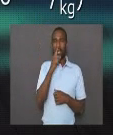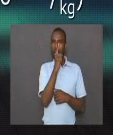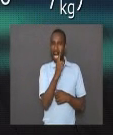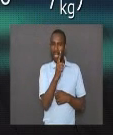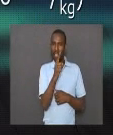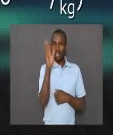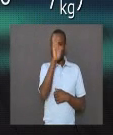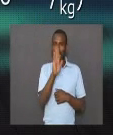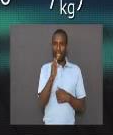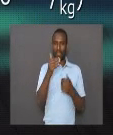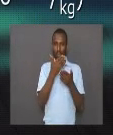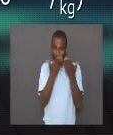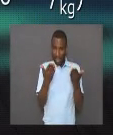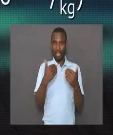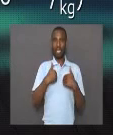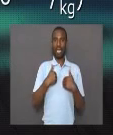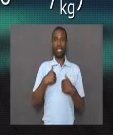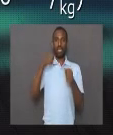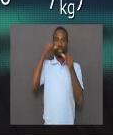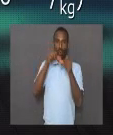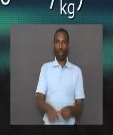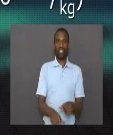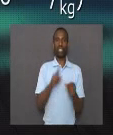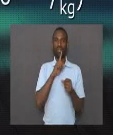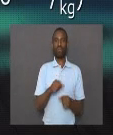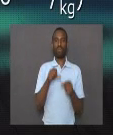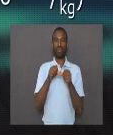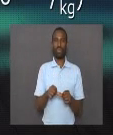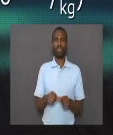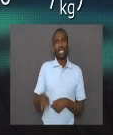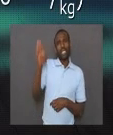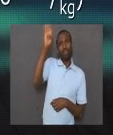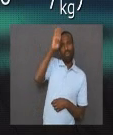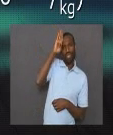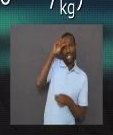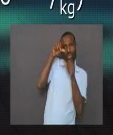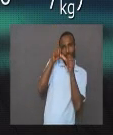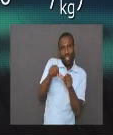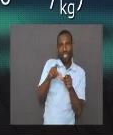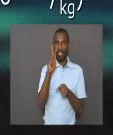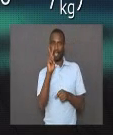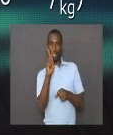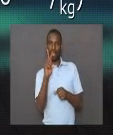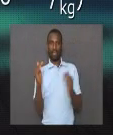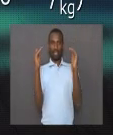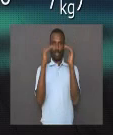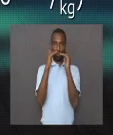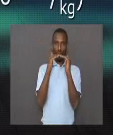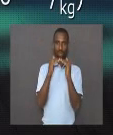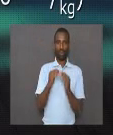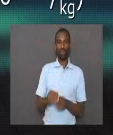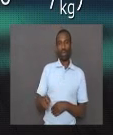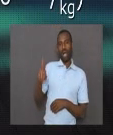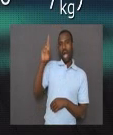of gas. The Boltzmann constant is equal to the